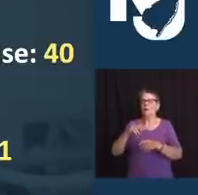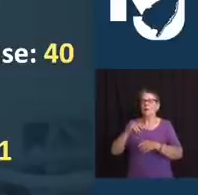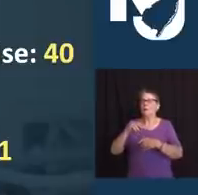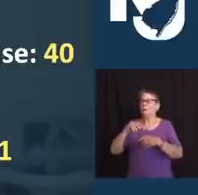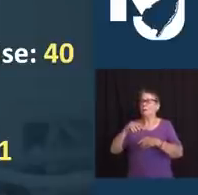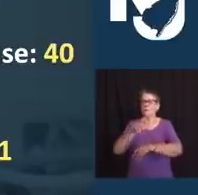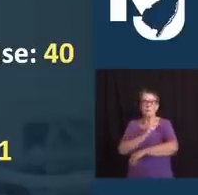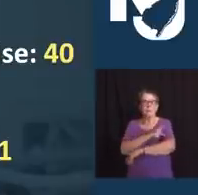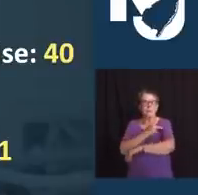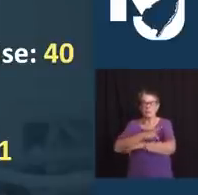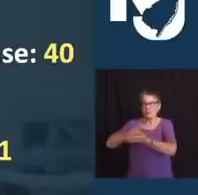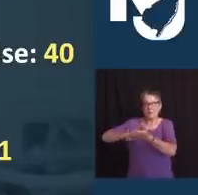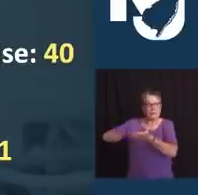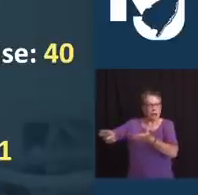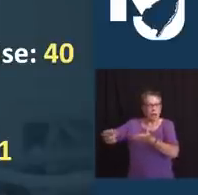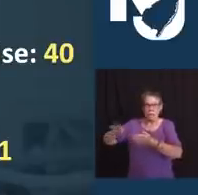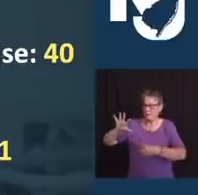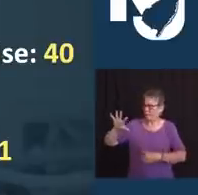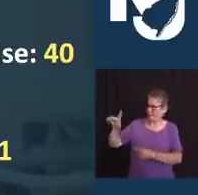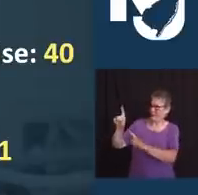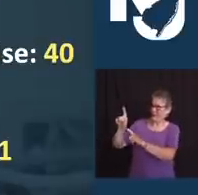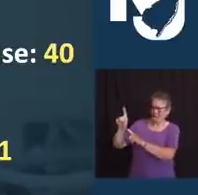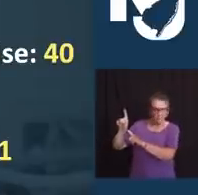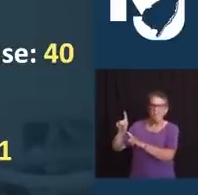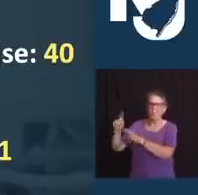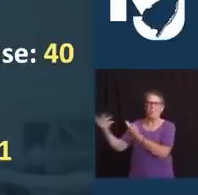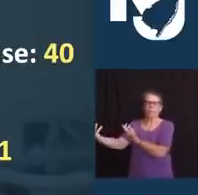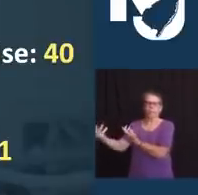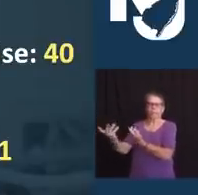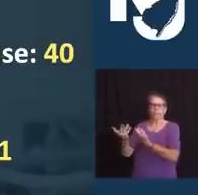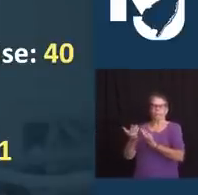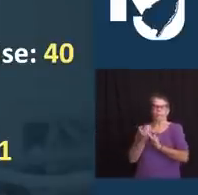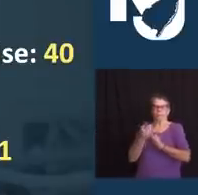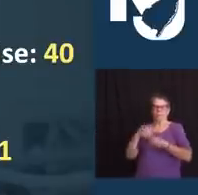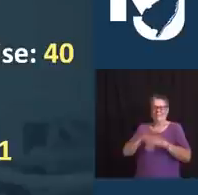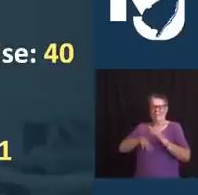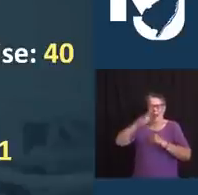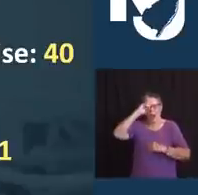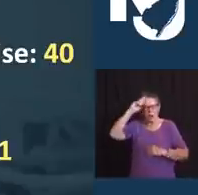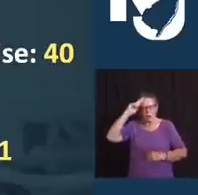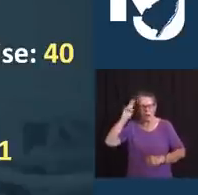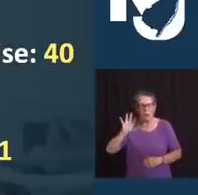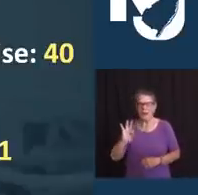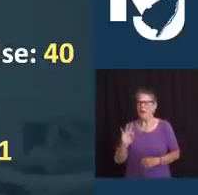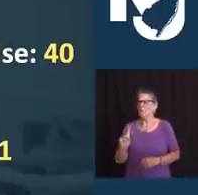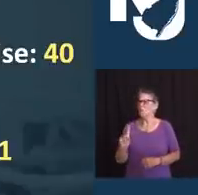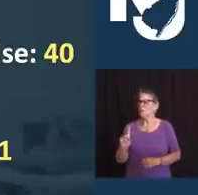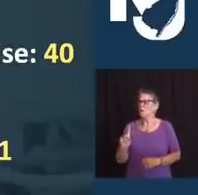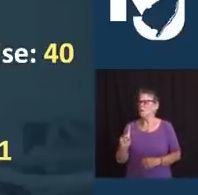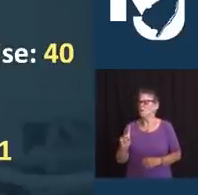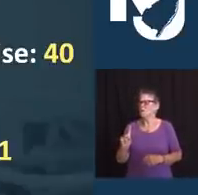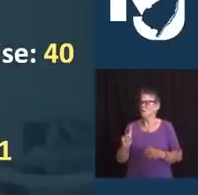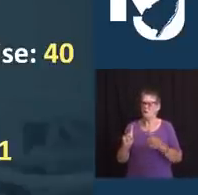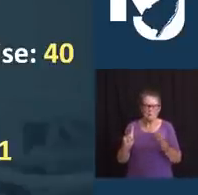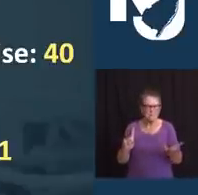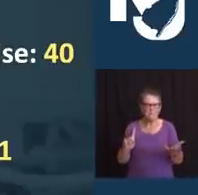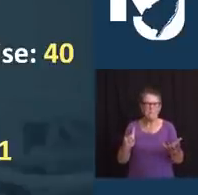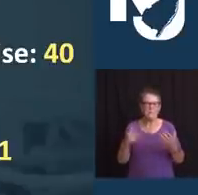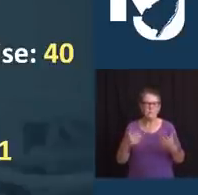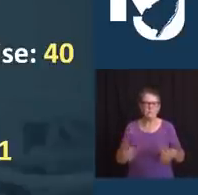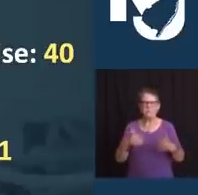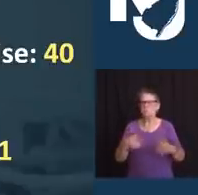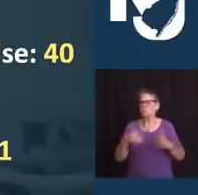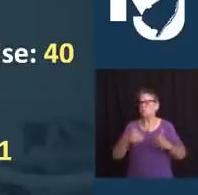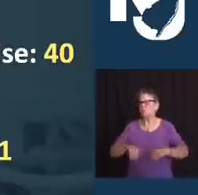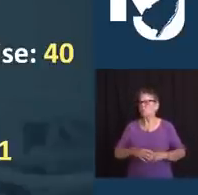since May 19th, while 51 happily live patients were discharged, not yet confirmed, but our hospitals reported